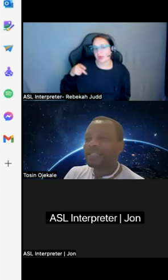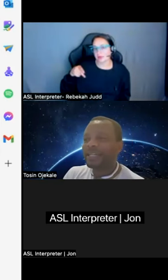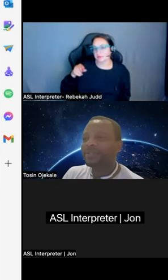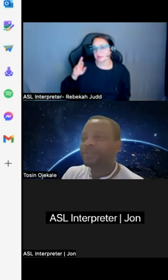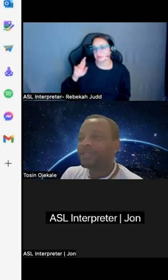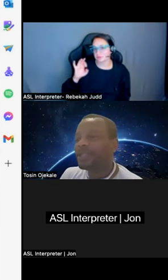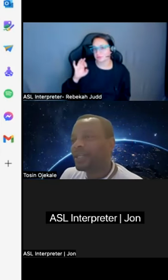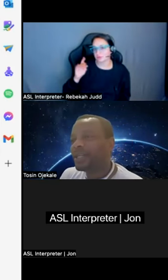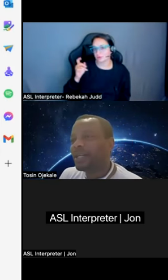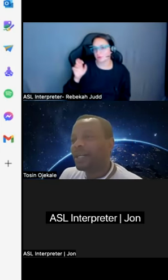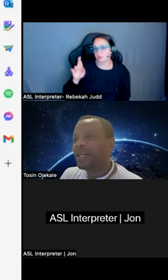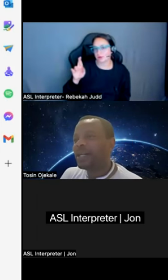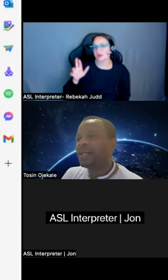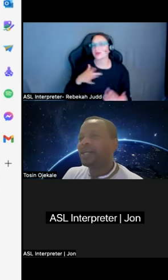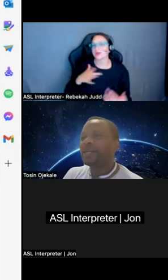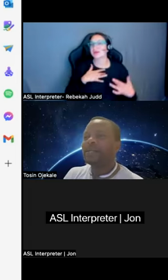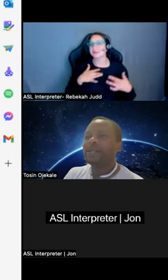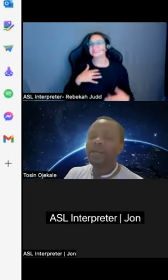an handheld